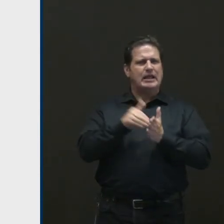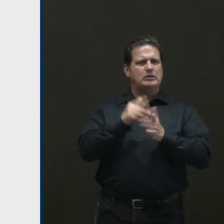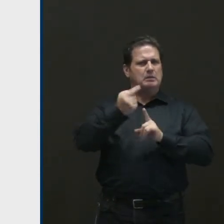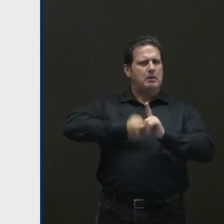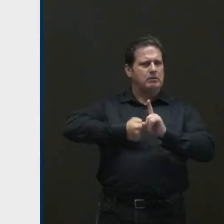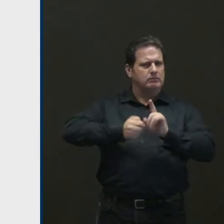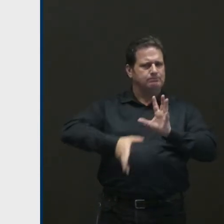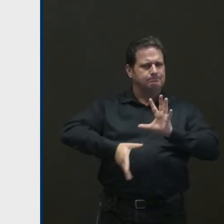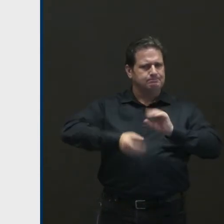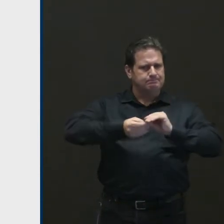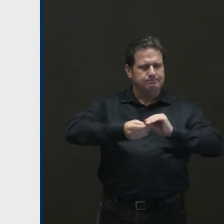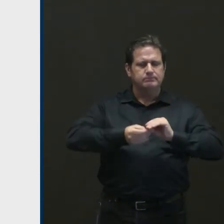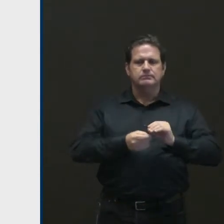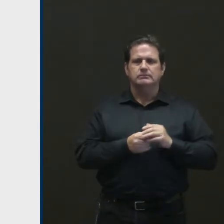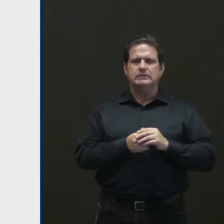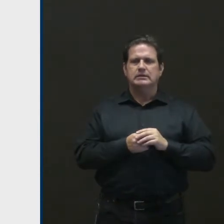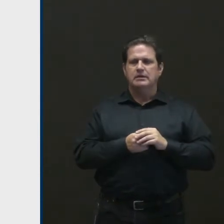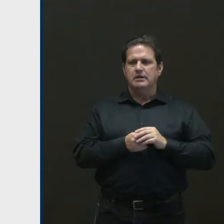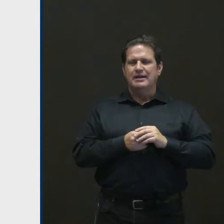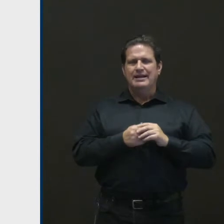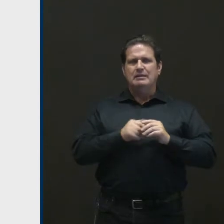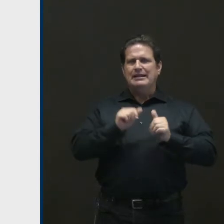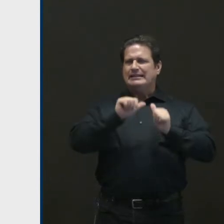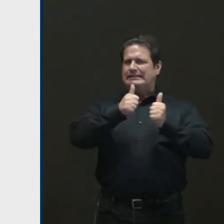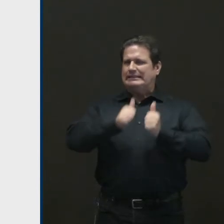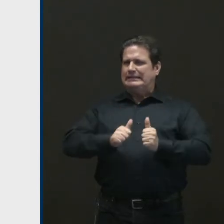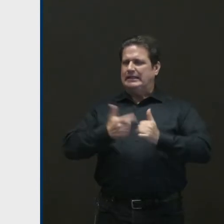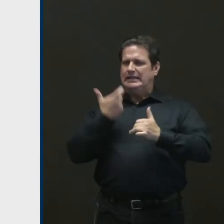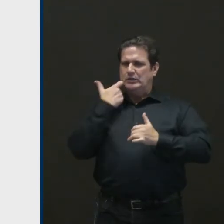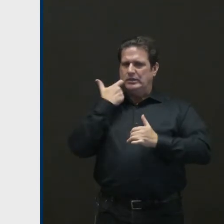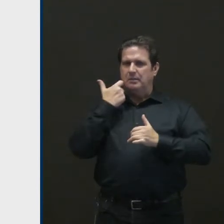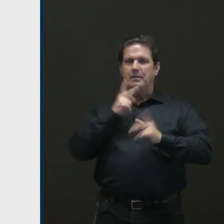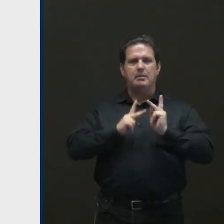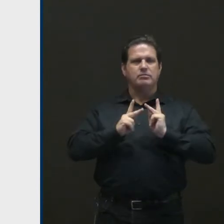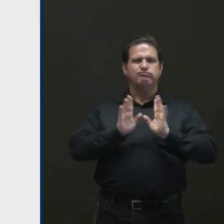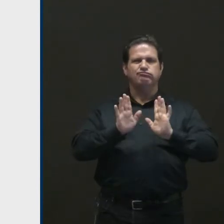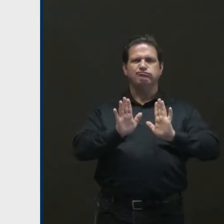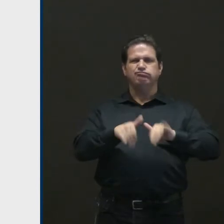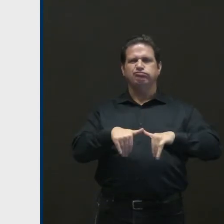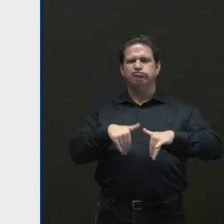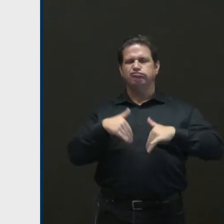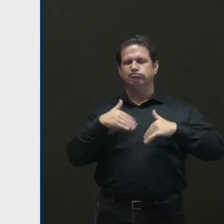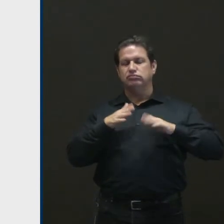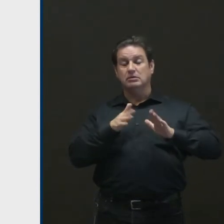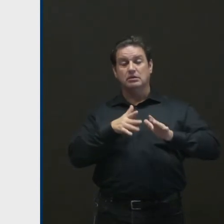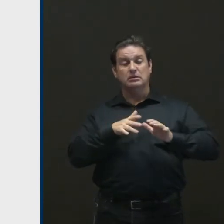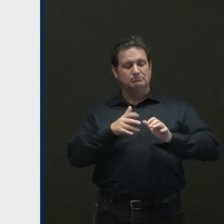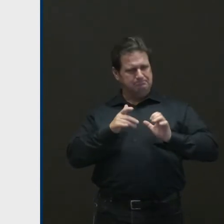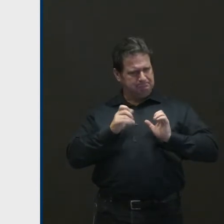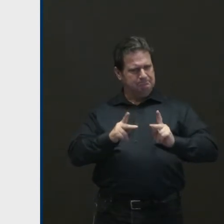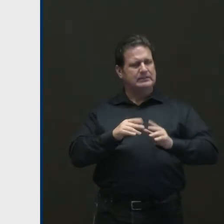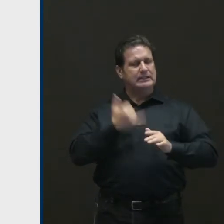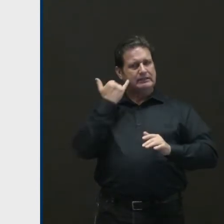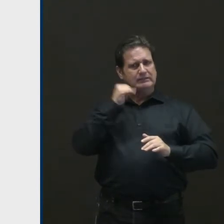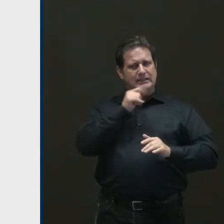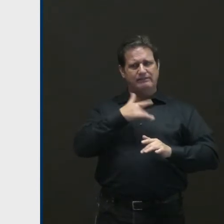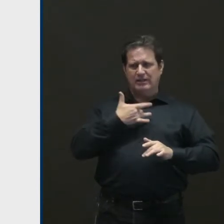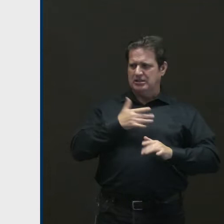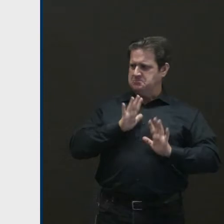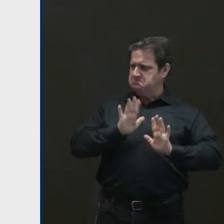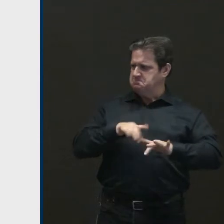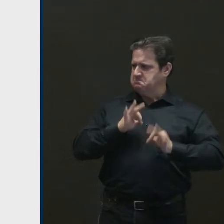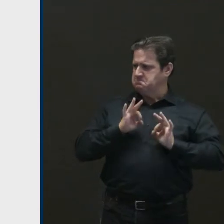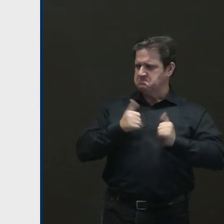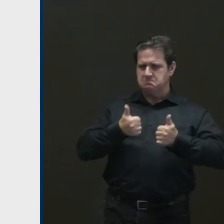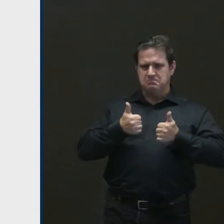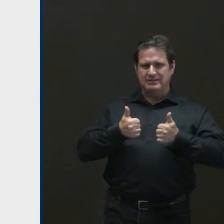month. We've come off that a little bit of late as people have gotten a little bit complacent. Obviously, if you're not symptomatic,